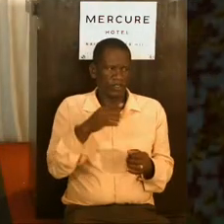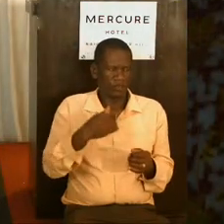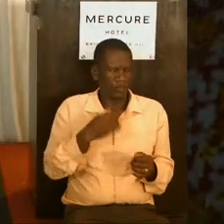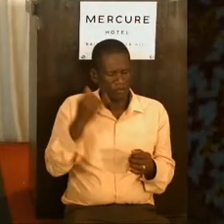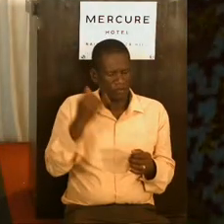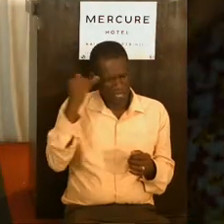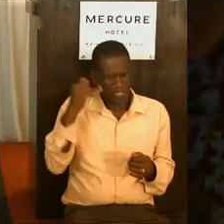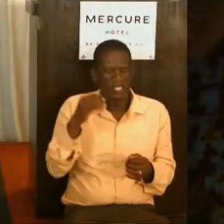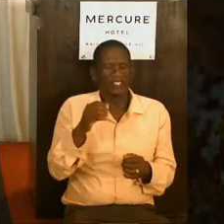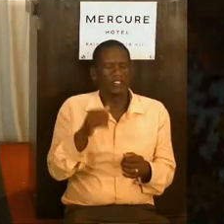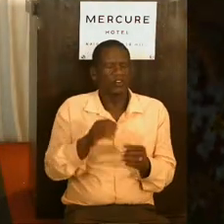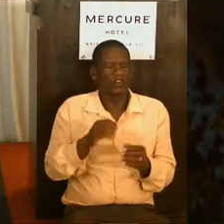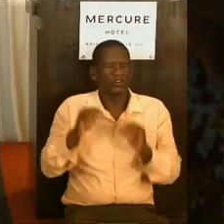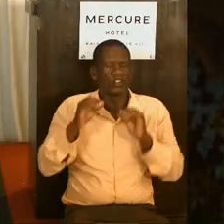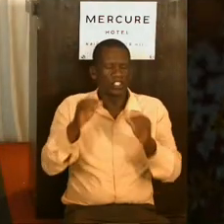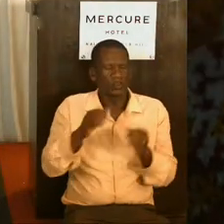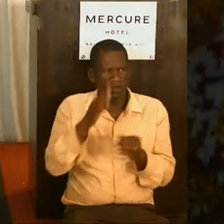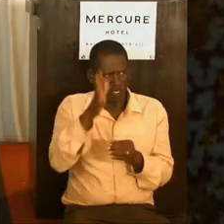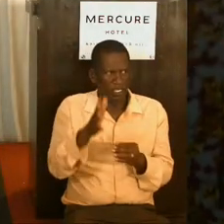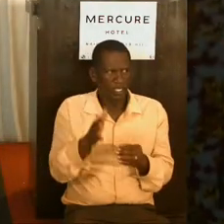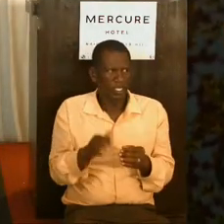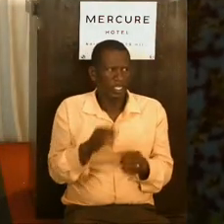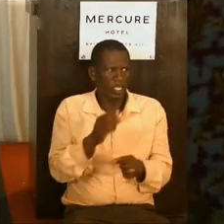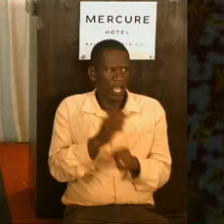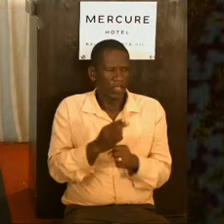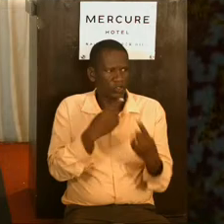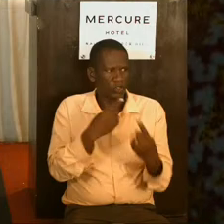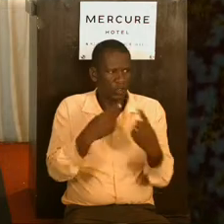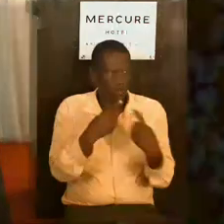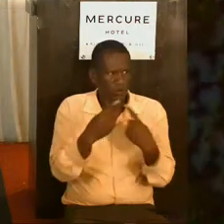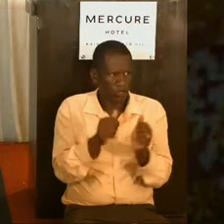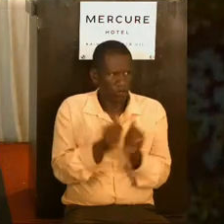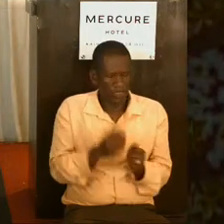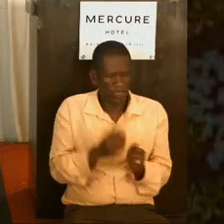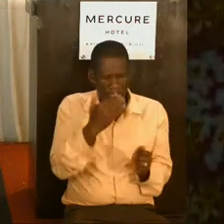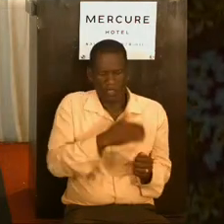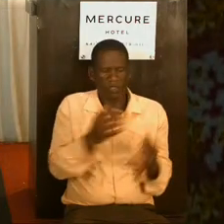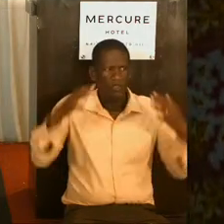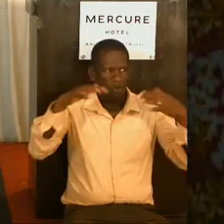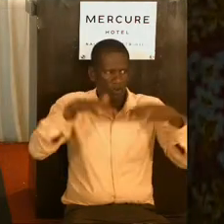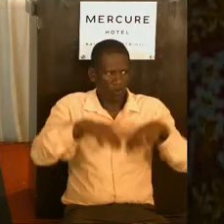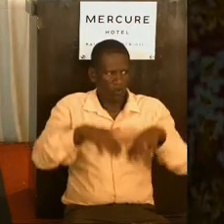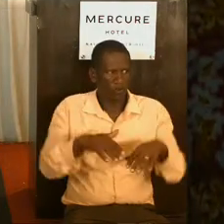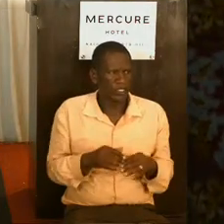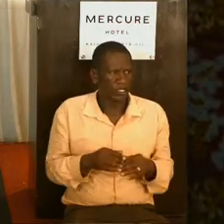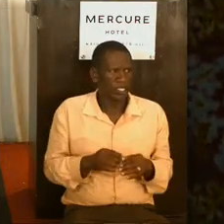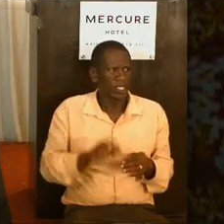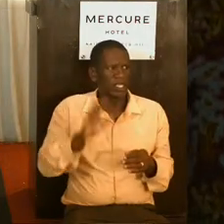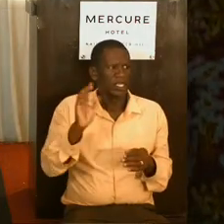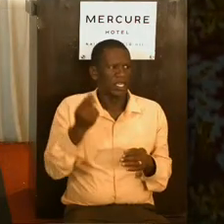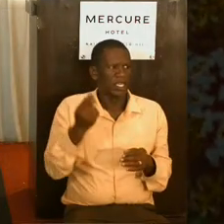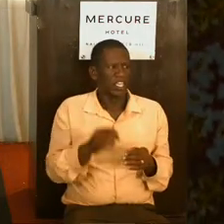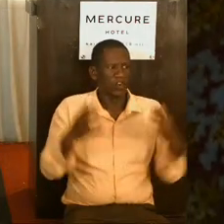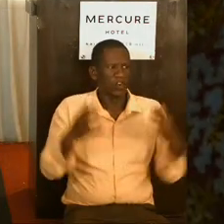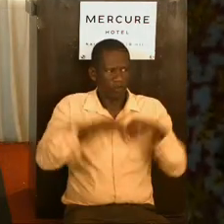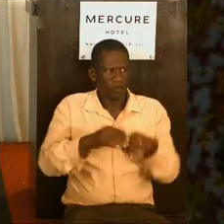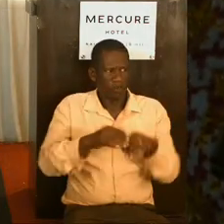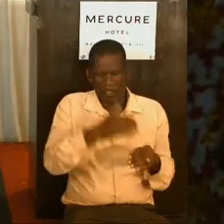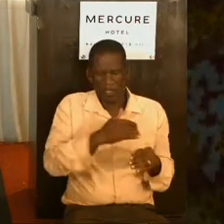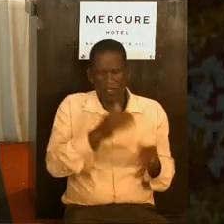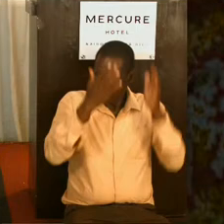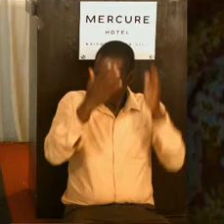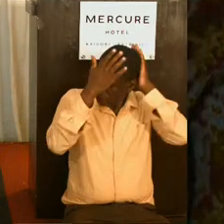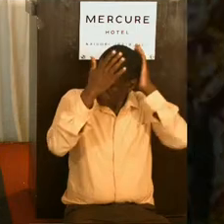reflections I used to talk to the Catholic conference the Kenya Conference of